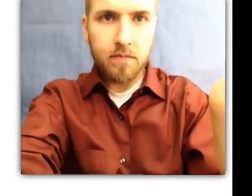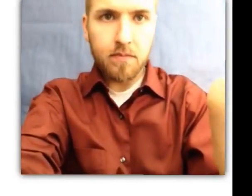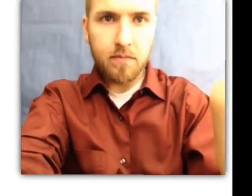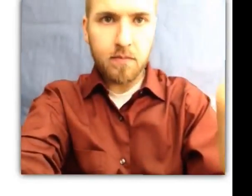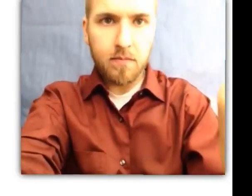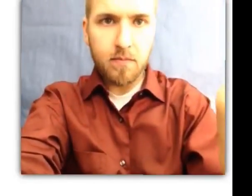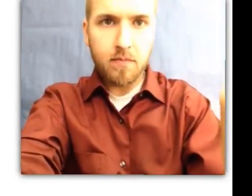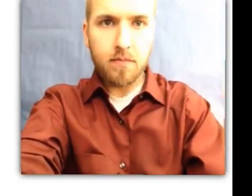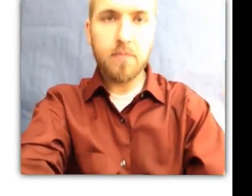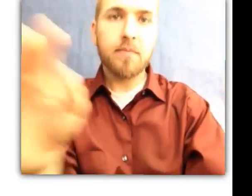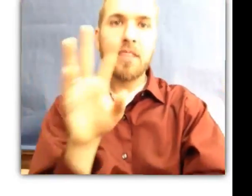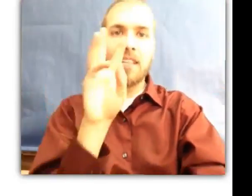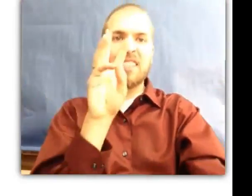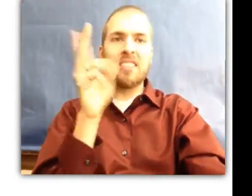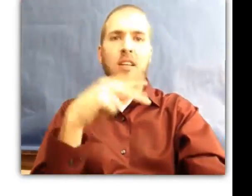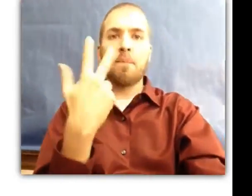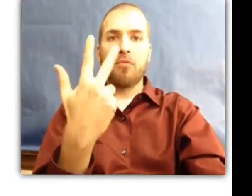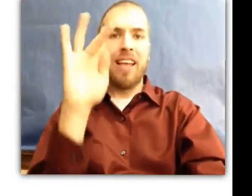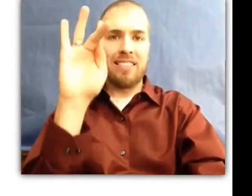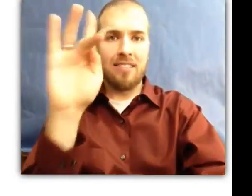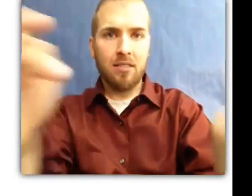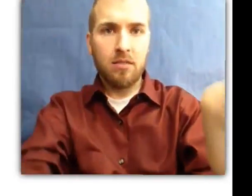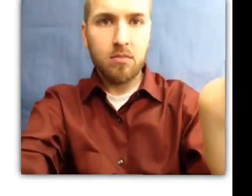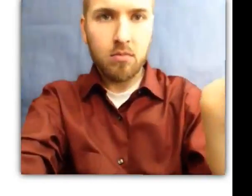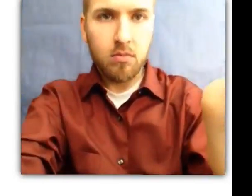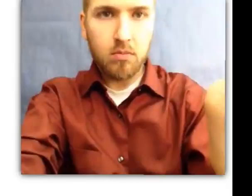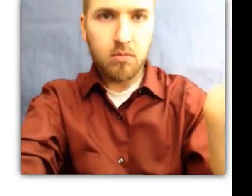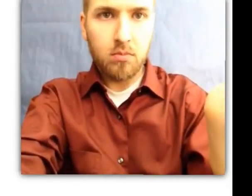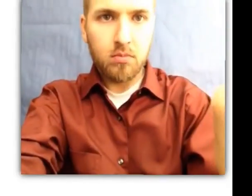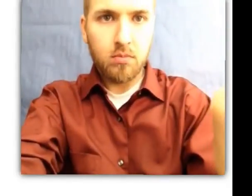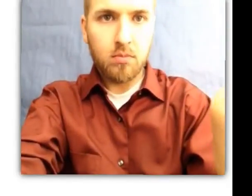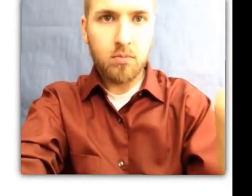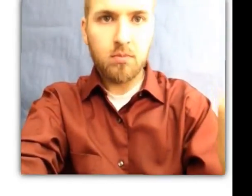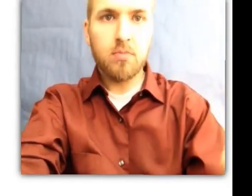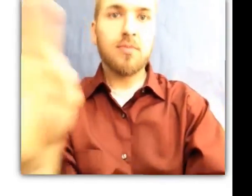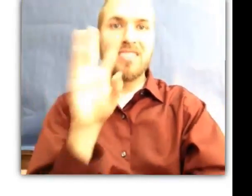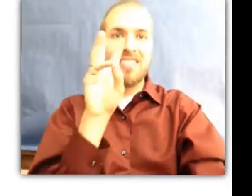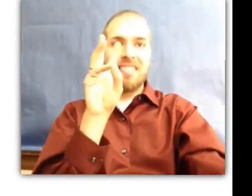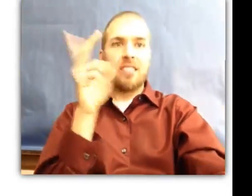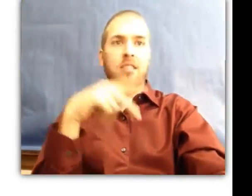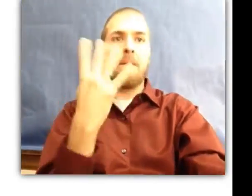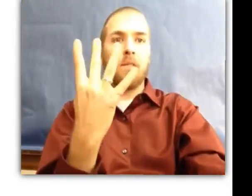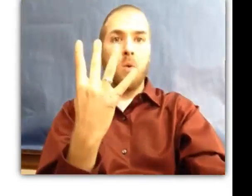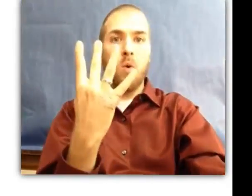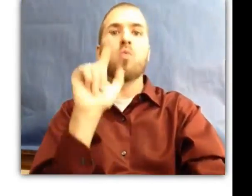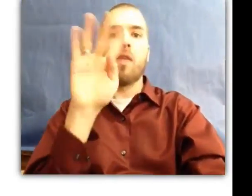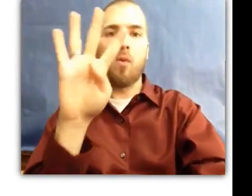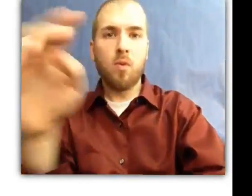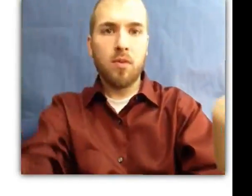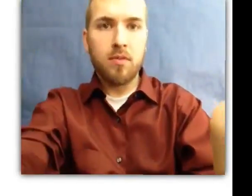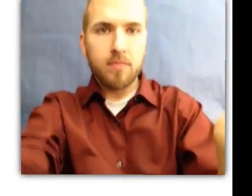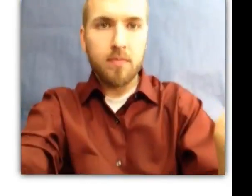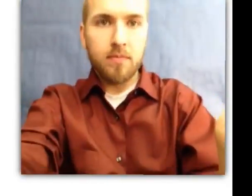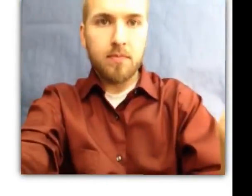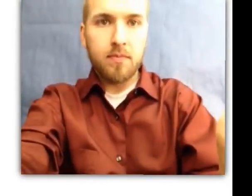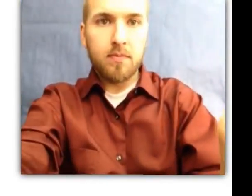6th column. So we'll start with 6 times 2, which is 12. 6 times 3 is 18. 6